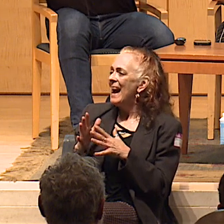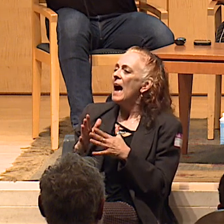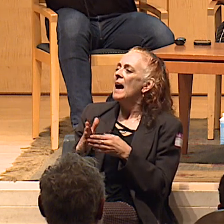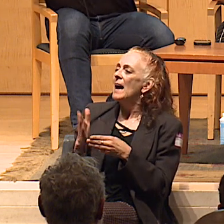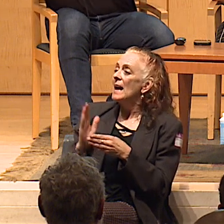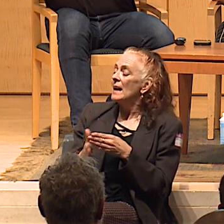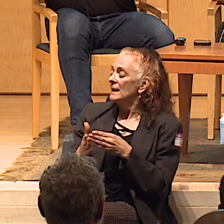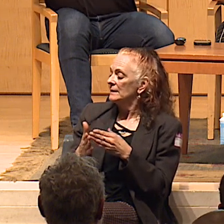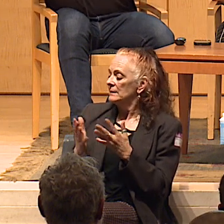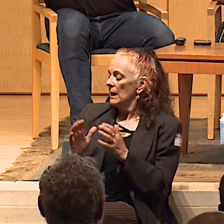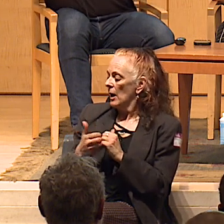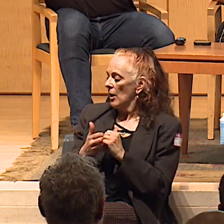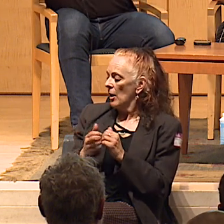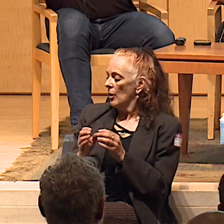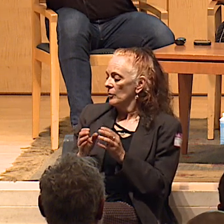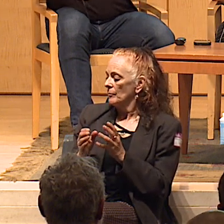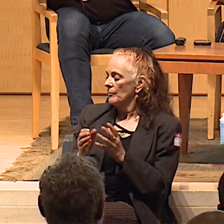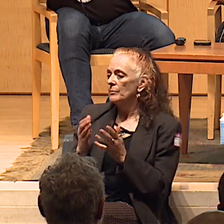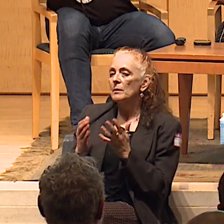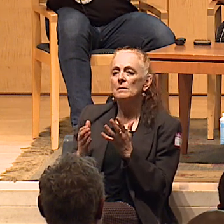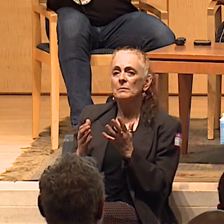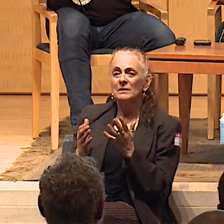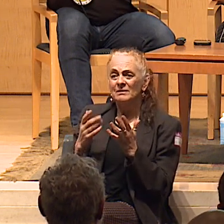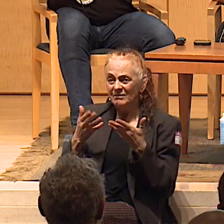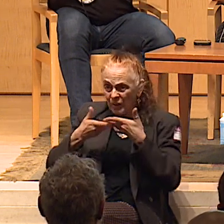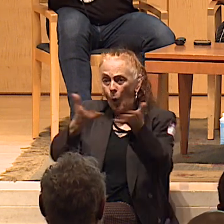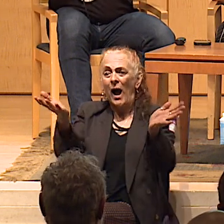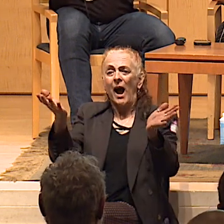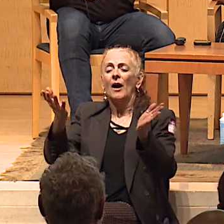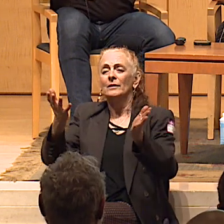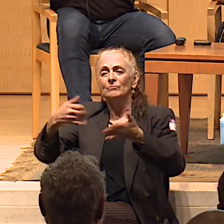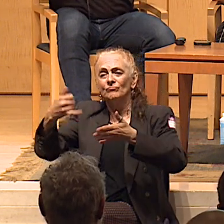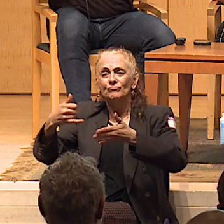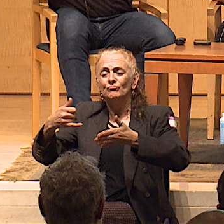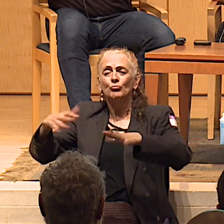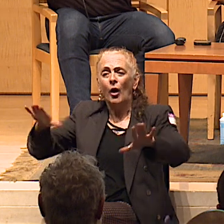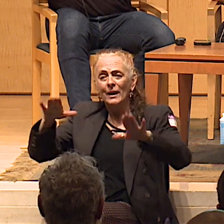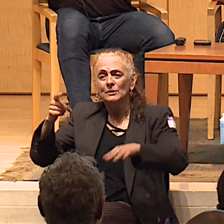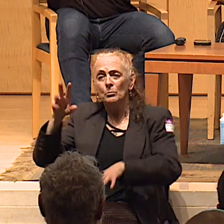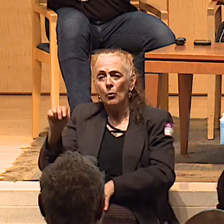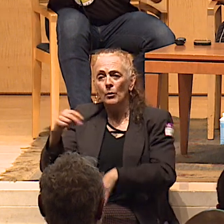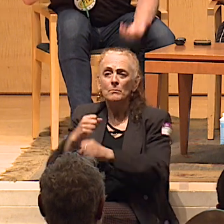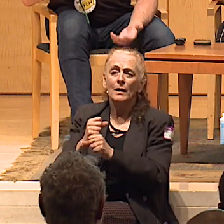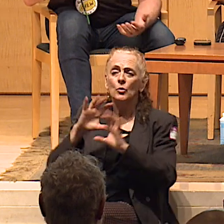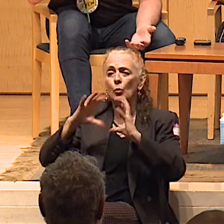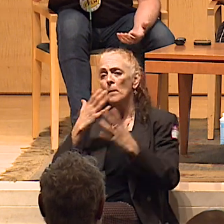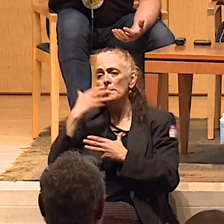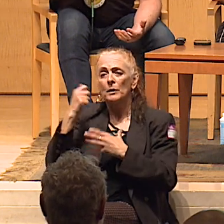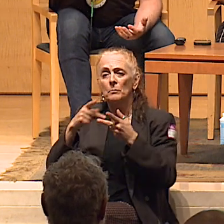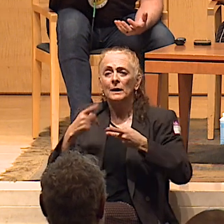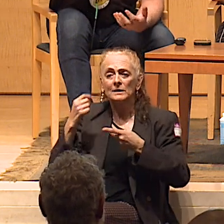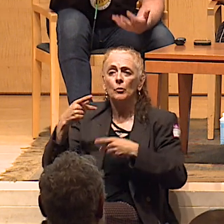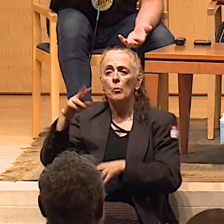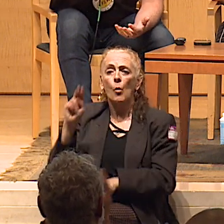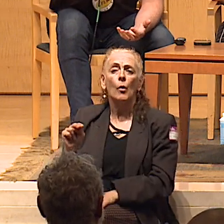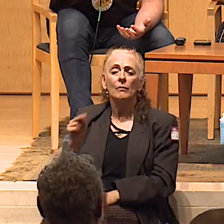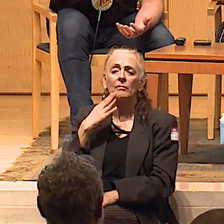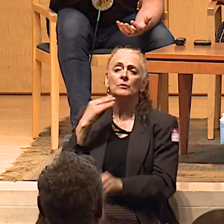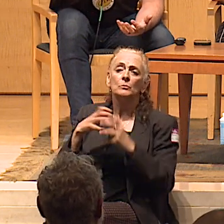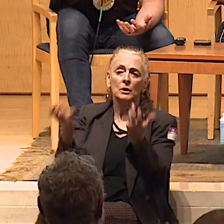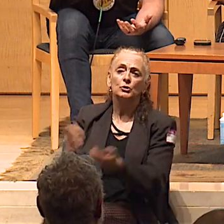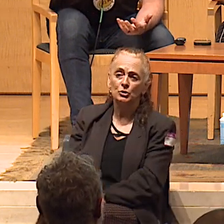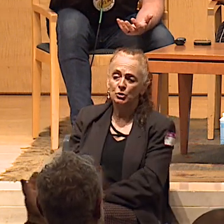saying, everybody go out and make awesome porn, please. Like, make the world a better place for porn. So thank you so much for being